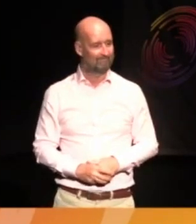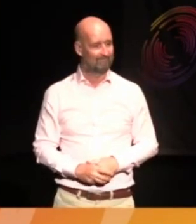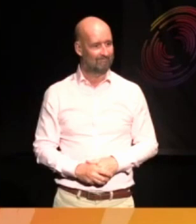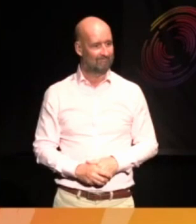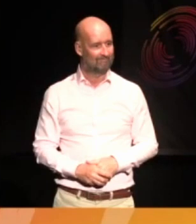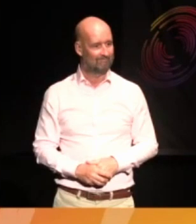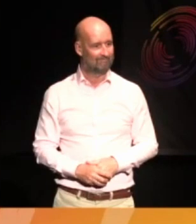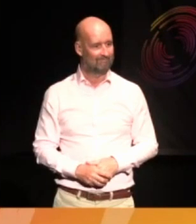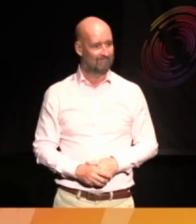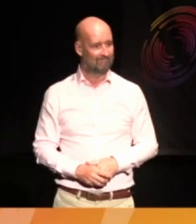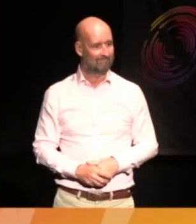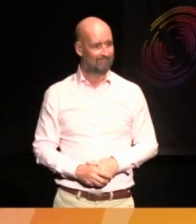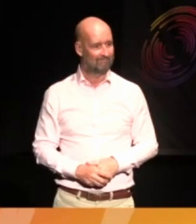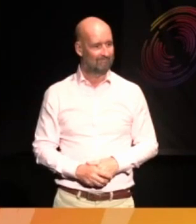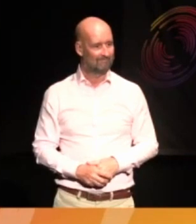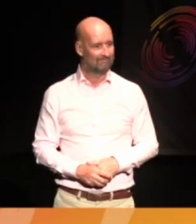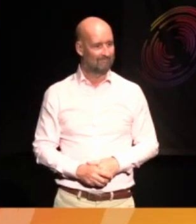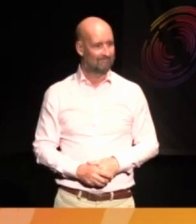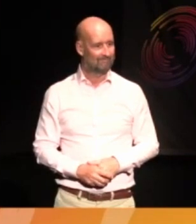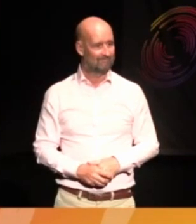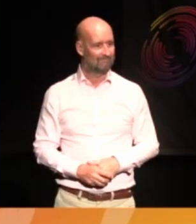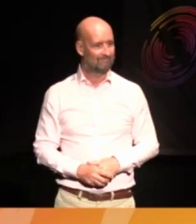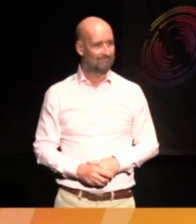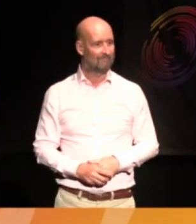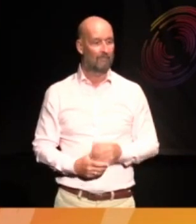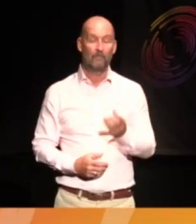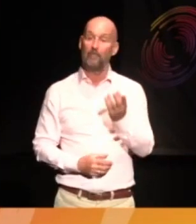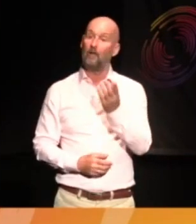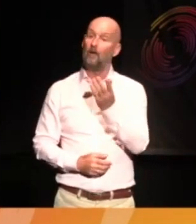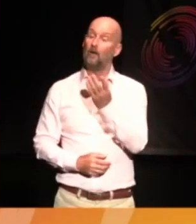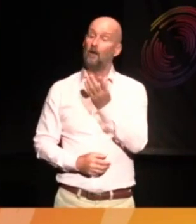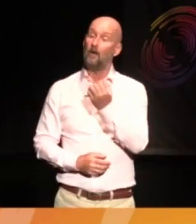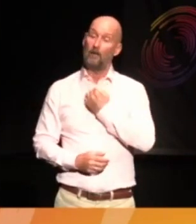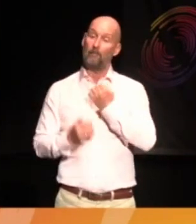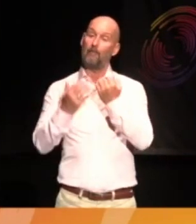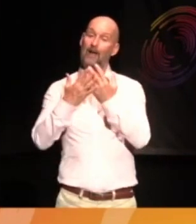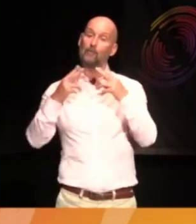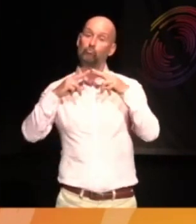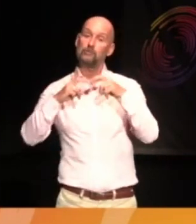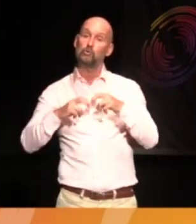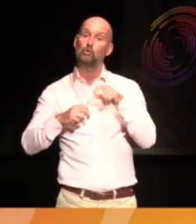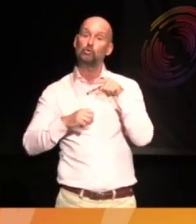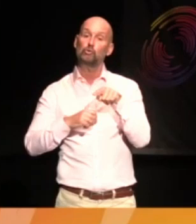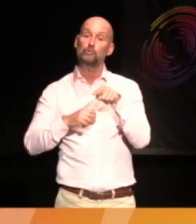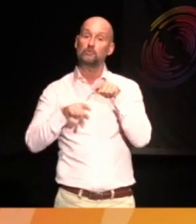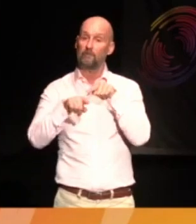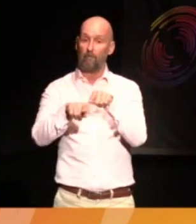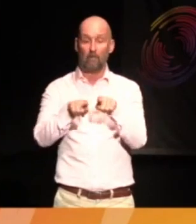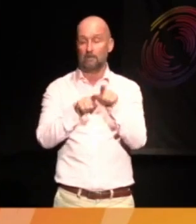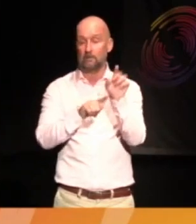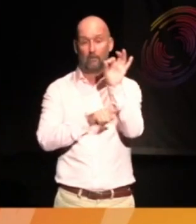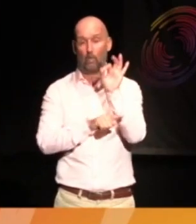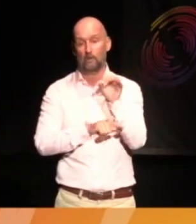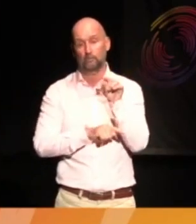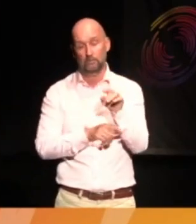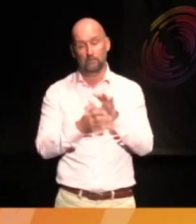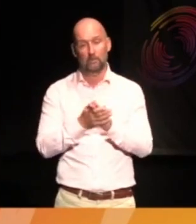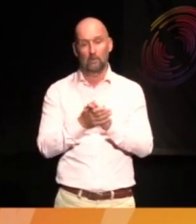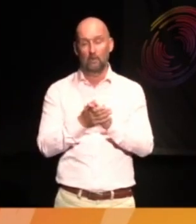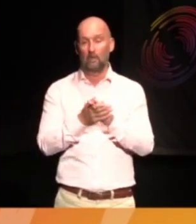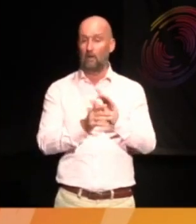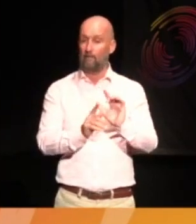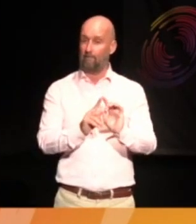Yeah, shall I? Yeah. Quite a bit of my research is on that question. I think the very first thing,